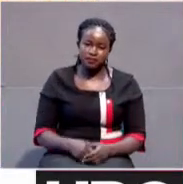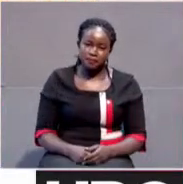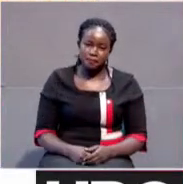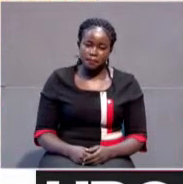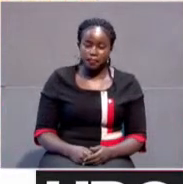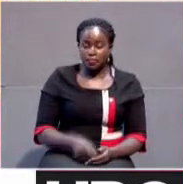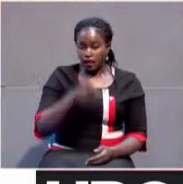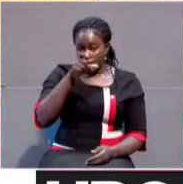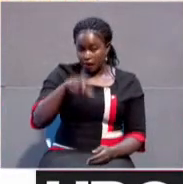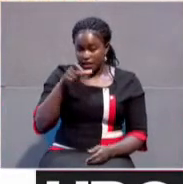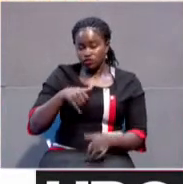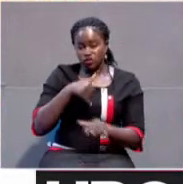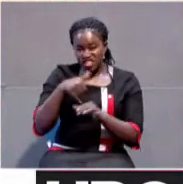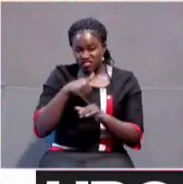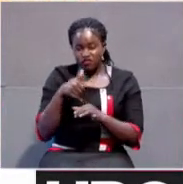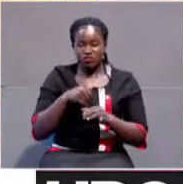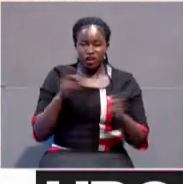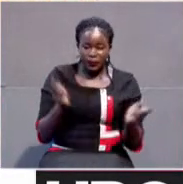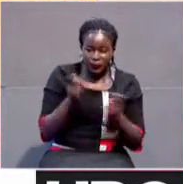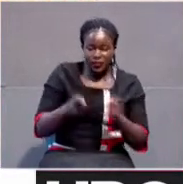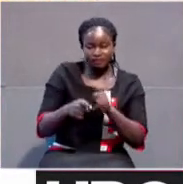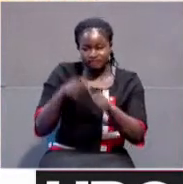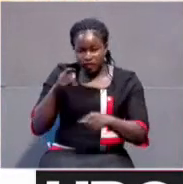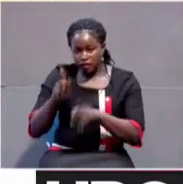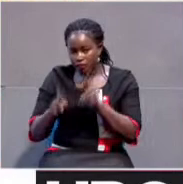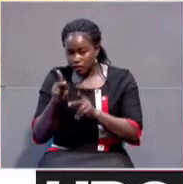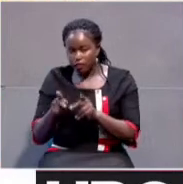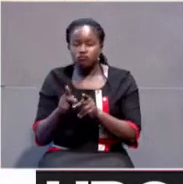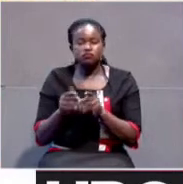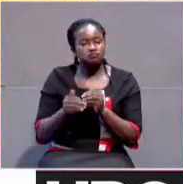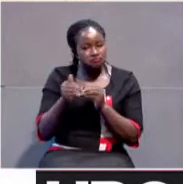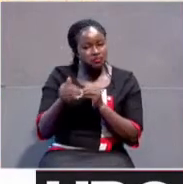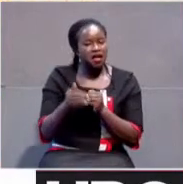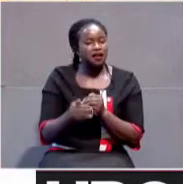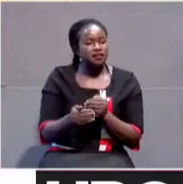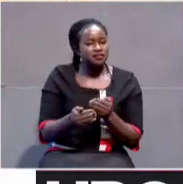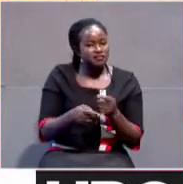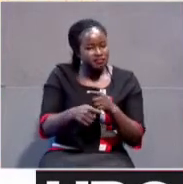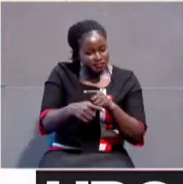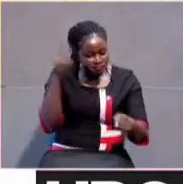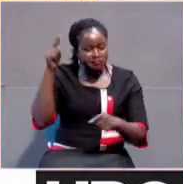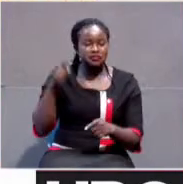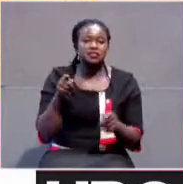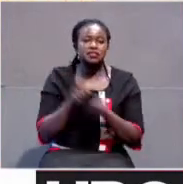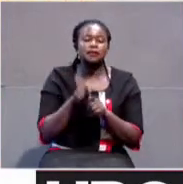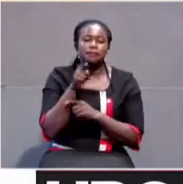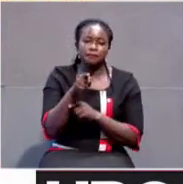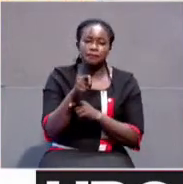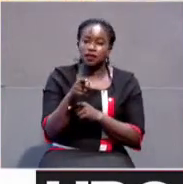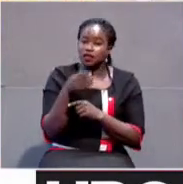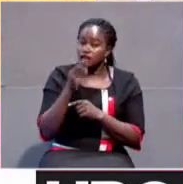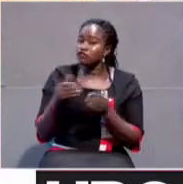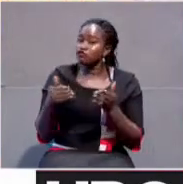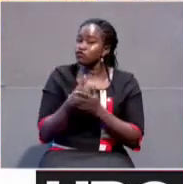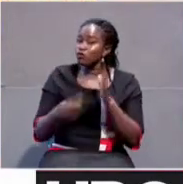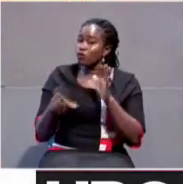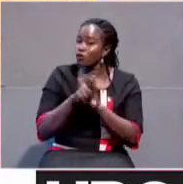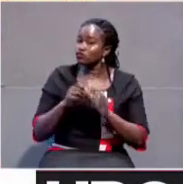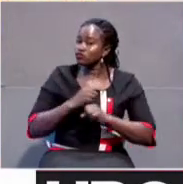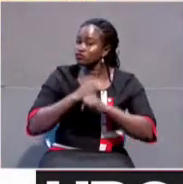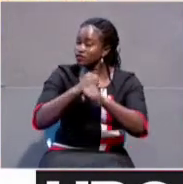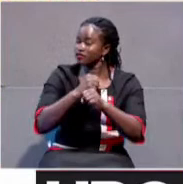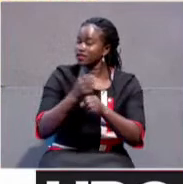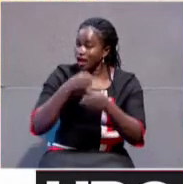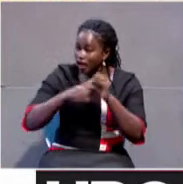Persons involved in human sacrifice will from now on face the death penalty if the new law aimed at preventing the